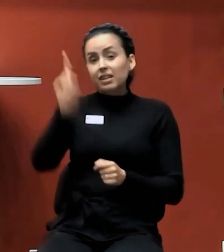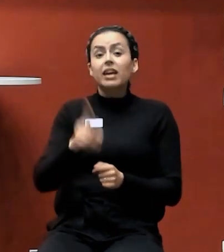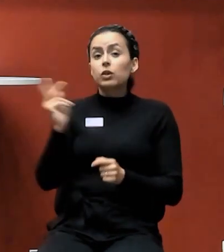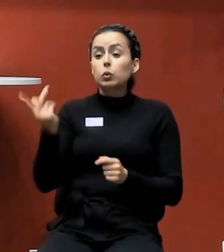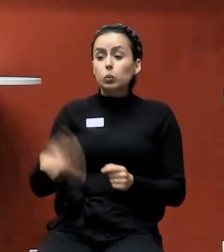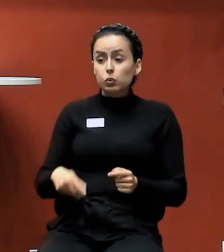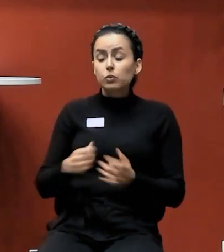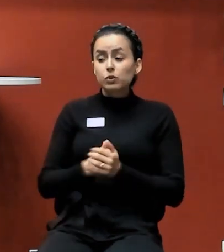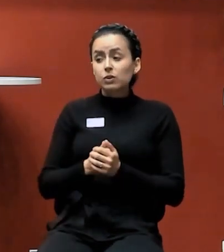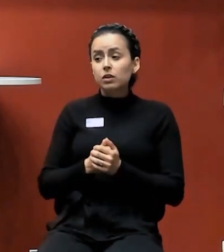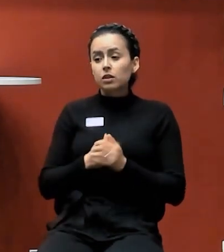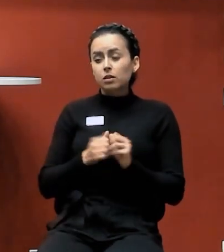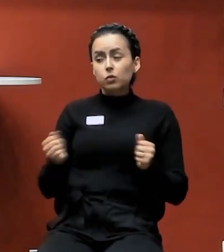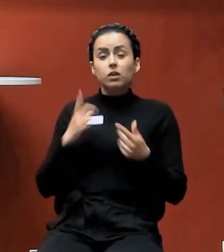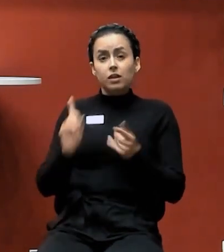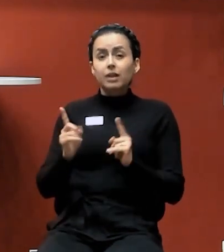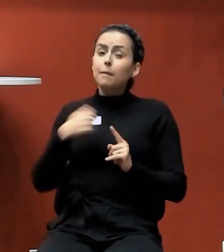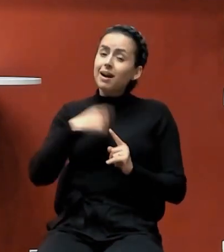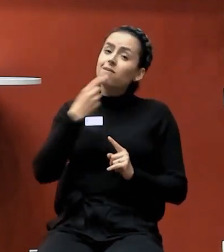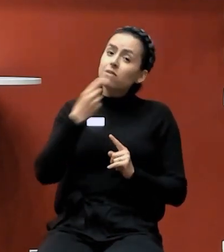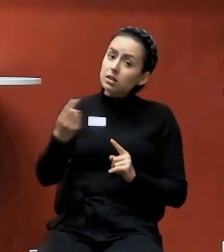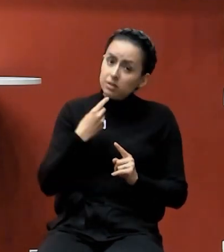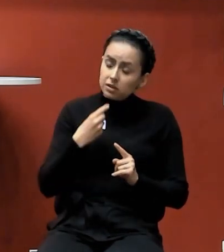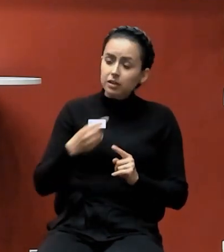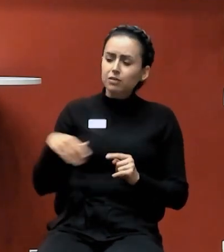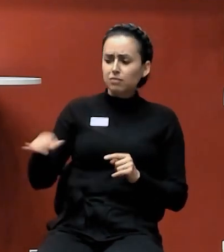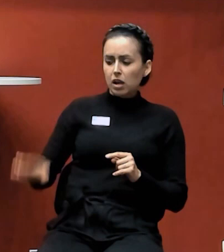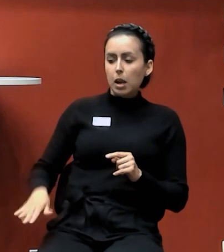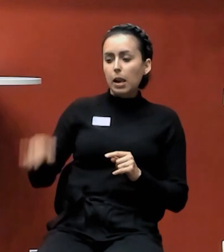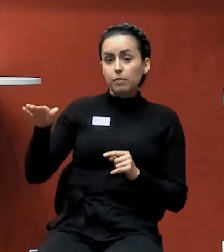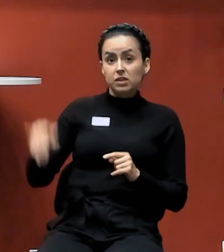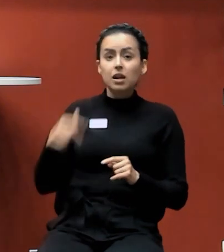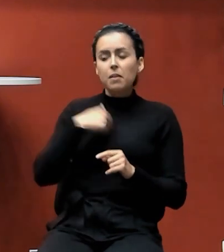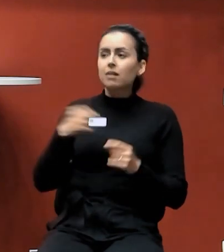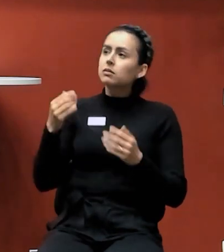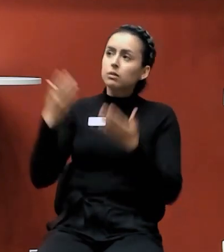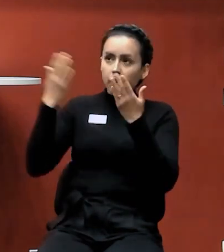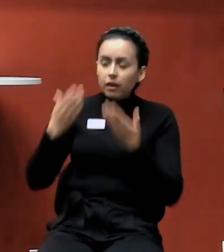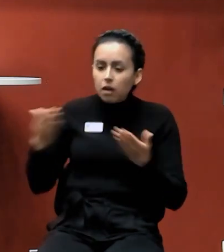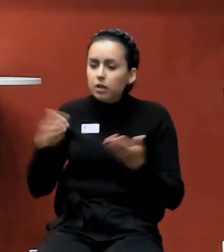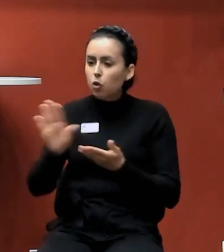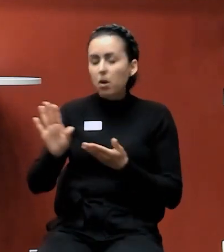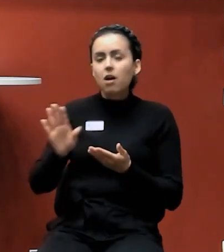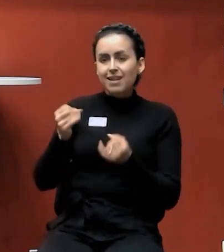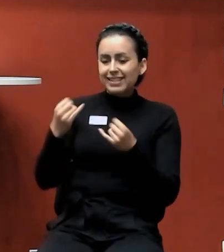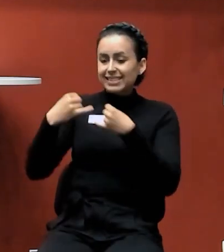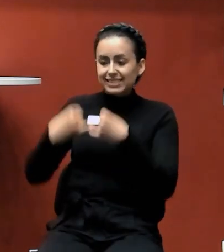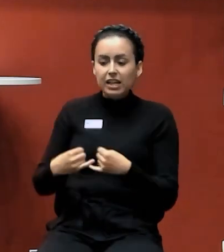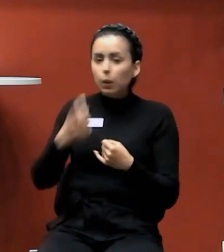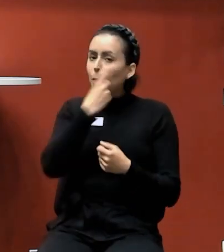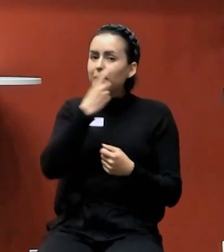maybe I would just like to go and say, when I was a kid, I used to admire my cousin's freckles, and